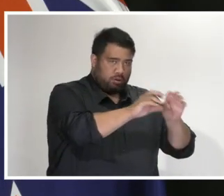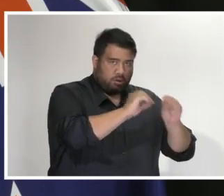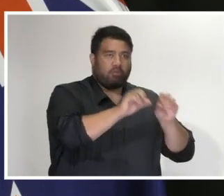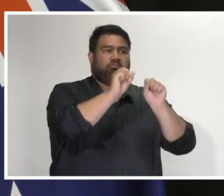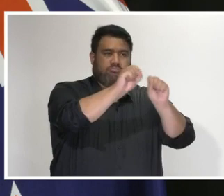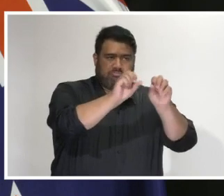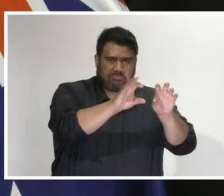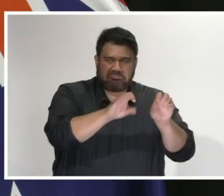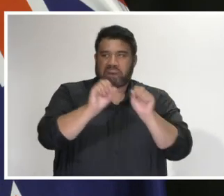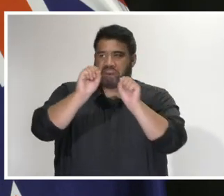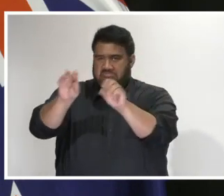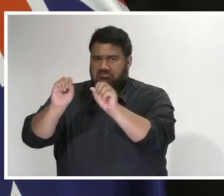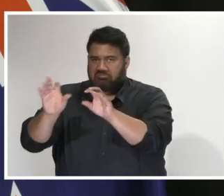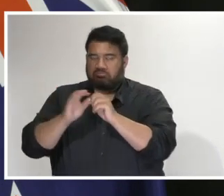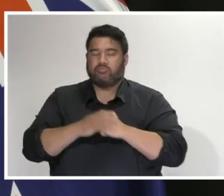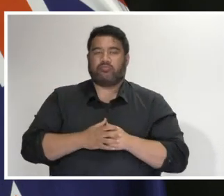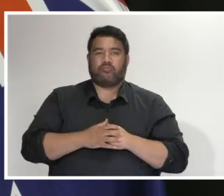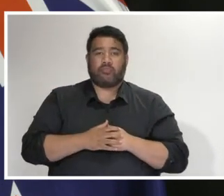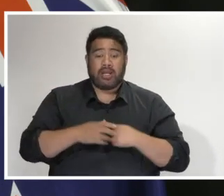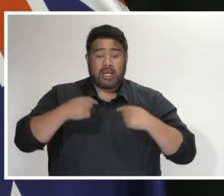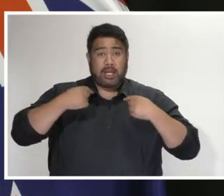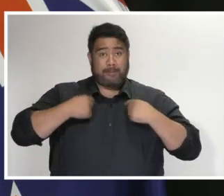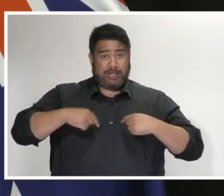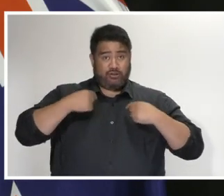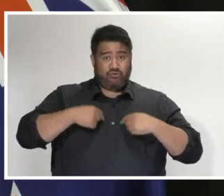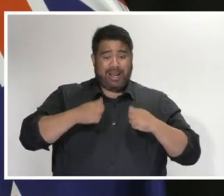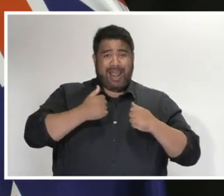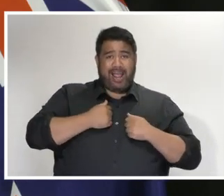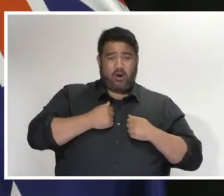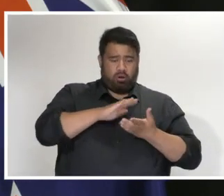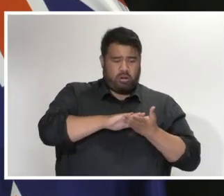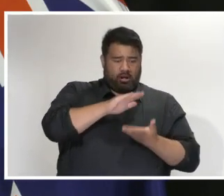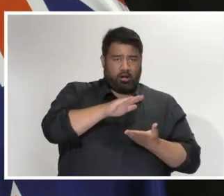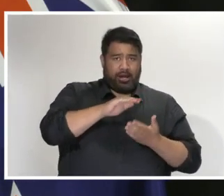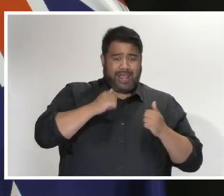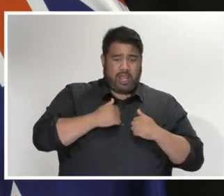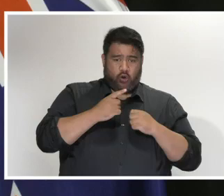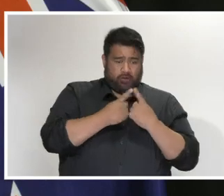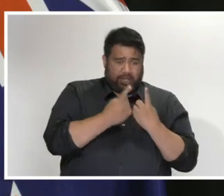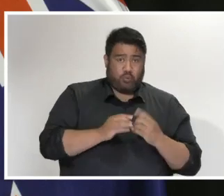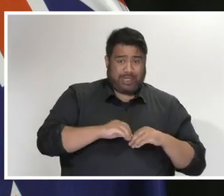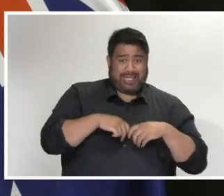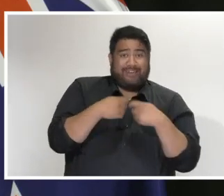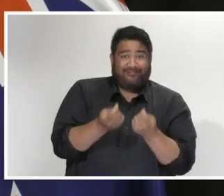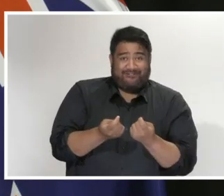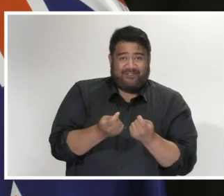and the resources the ministry is supplying is to supplement what schools are already doing. Many schools have already been